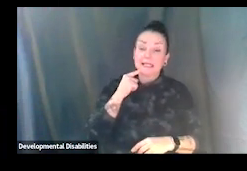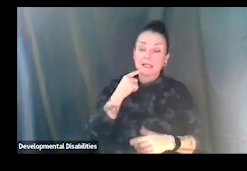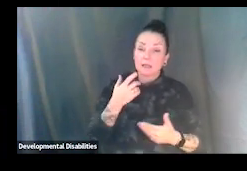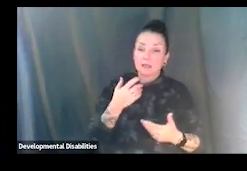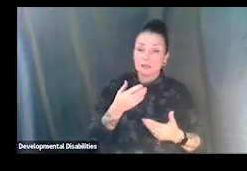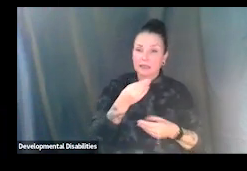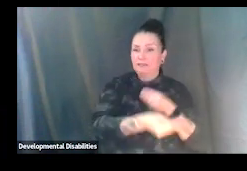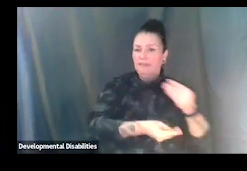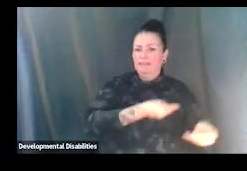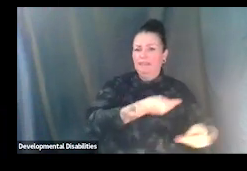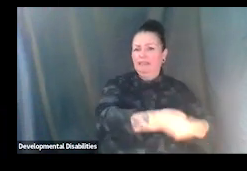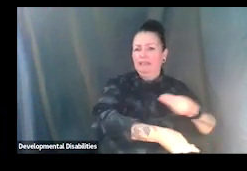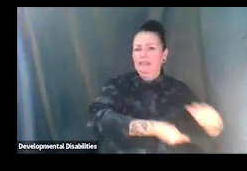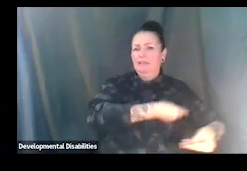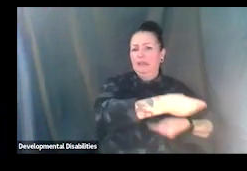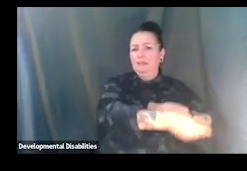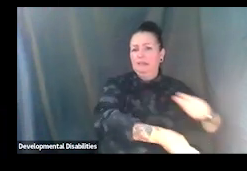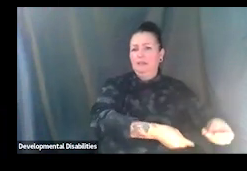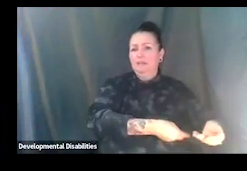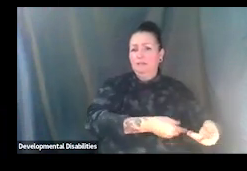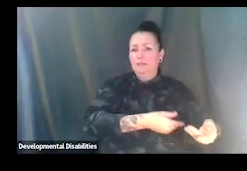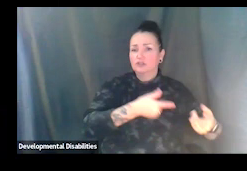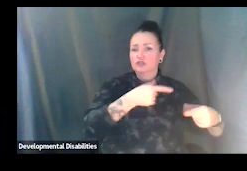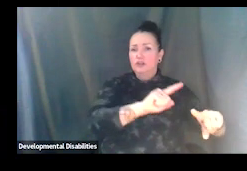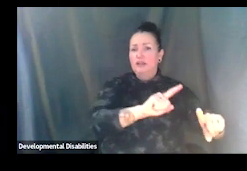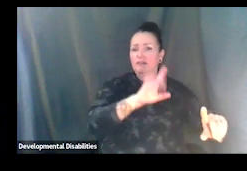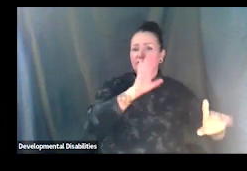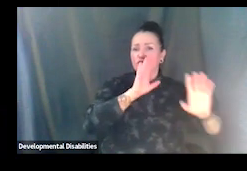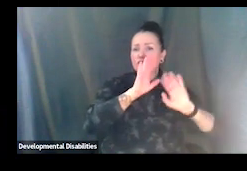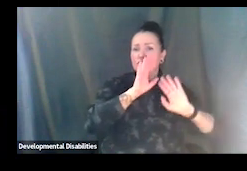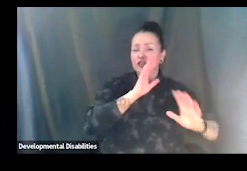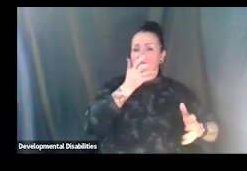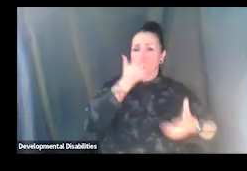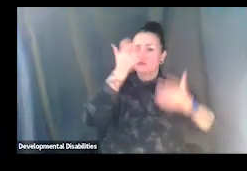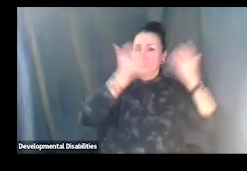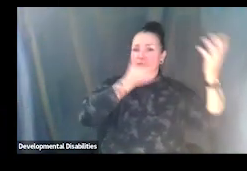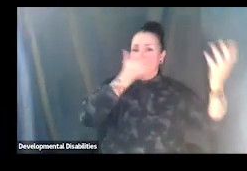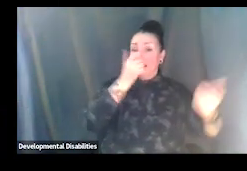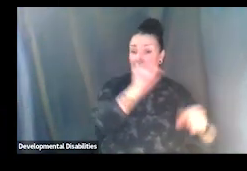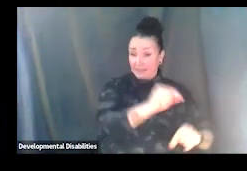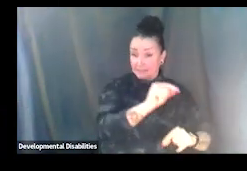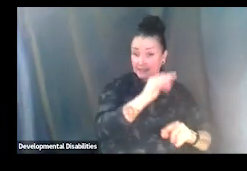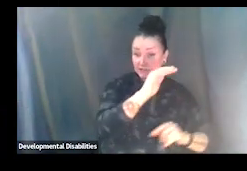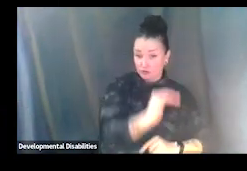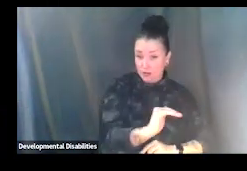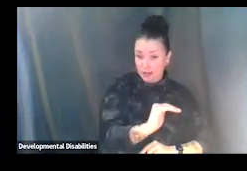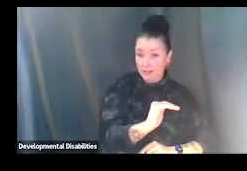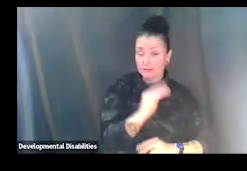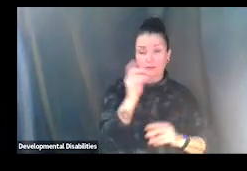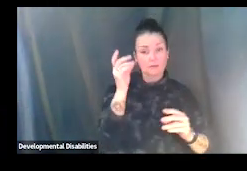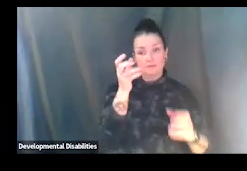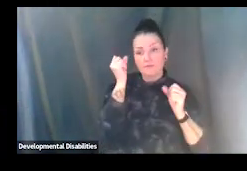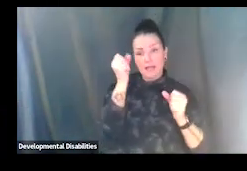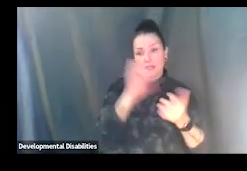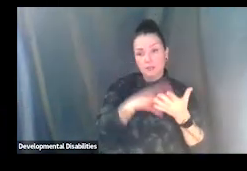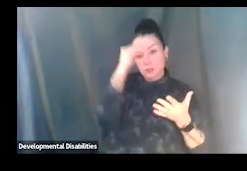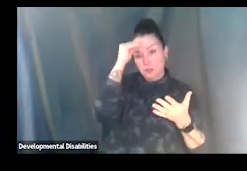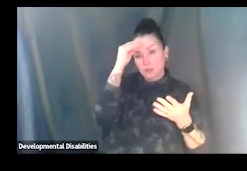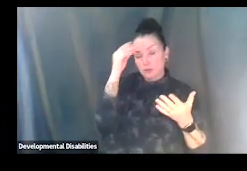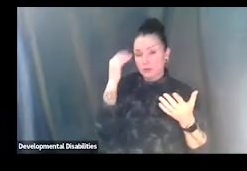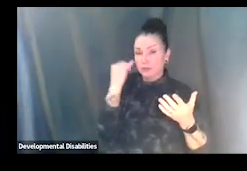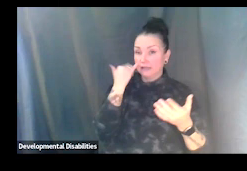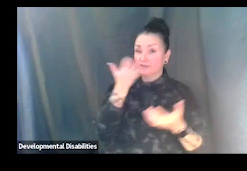has to be accompanied by other interventions. Yeah, 100%. Ben, did you want to say something?